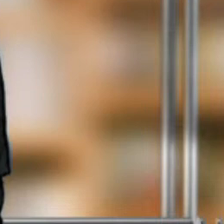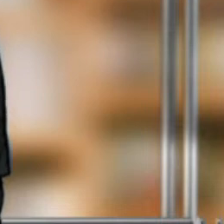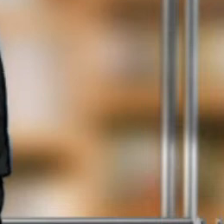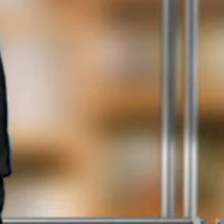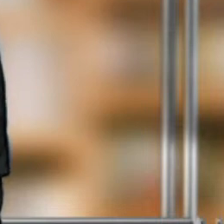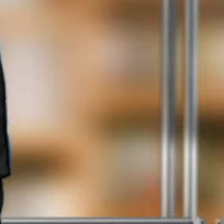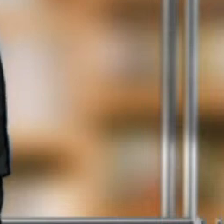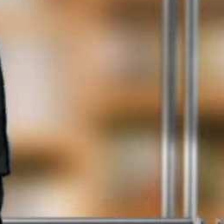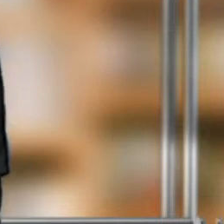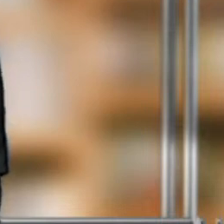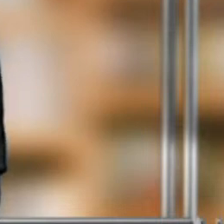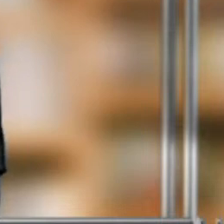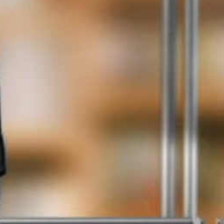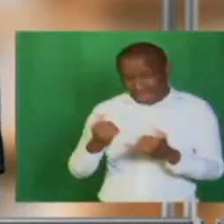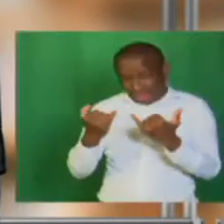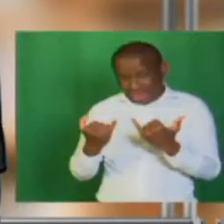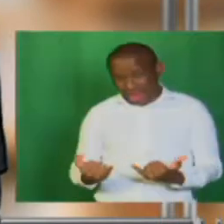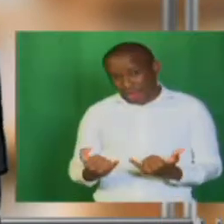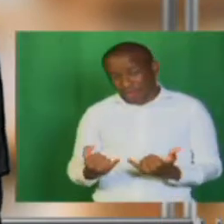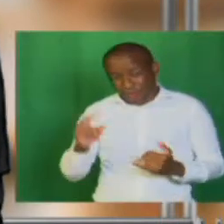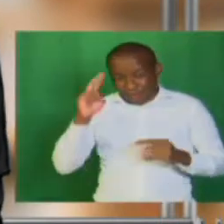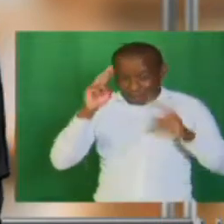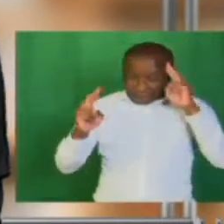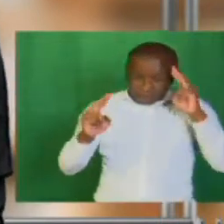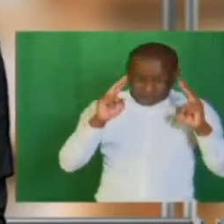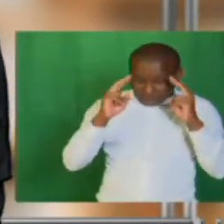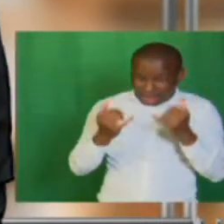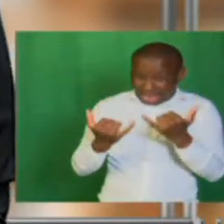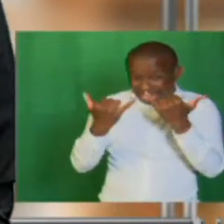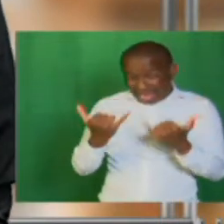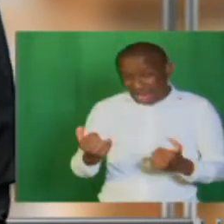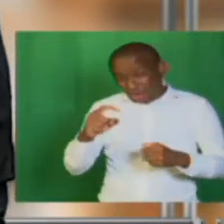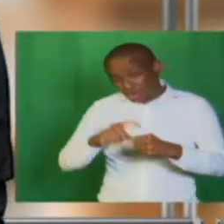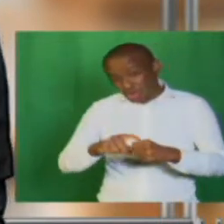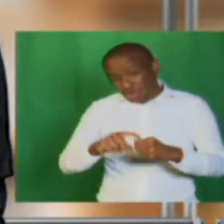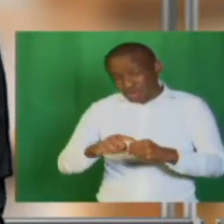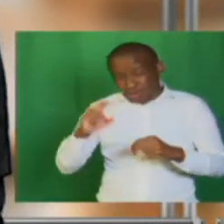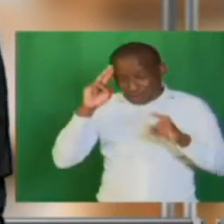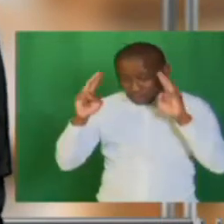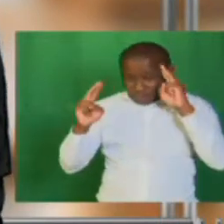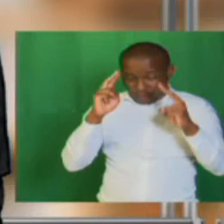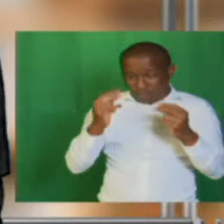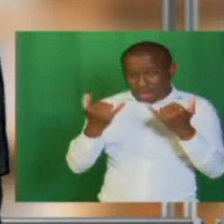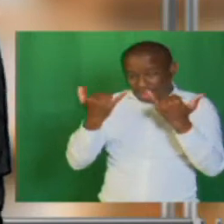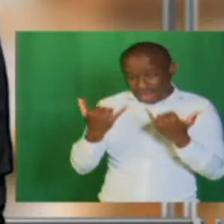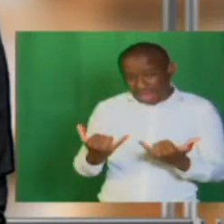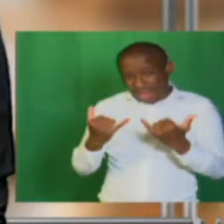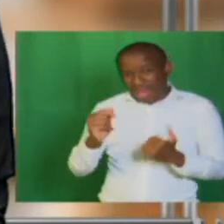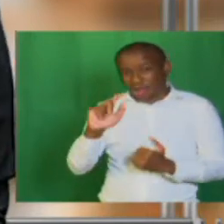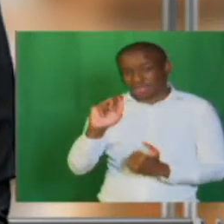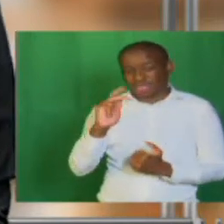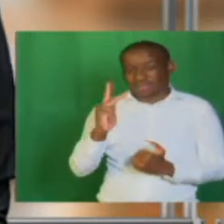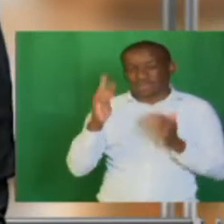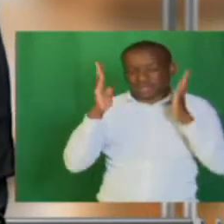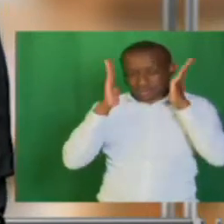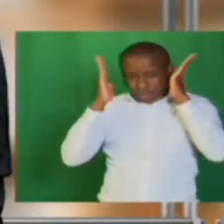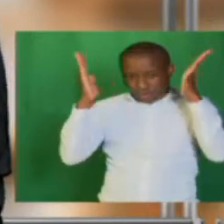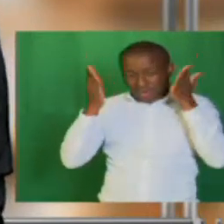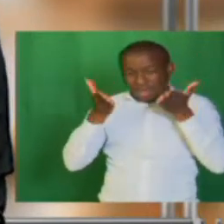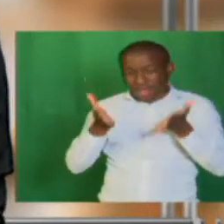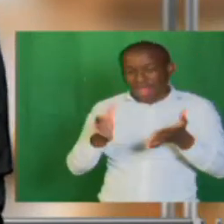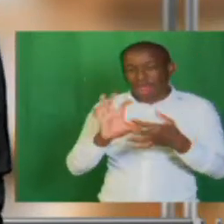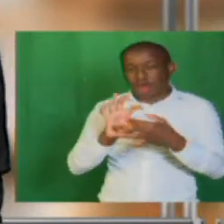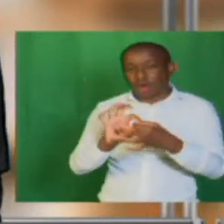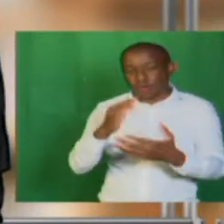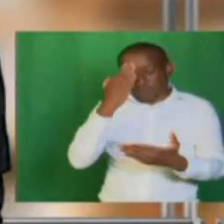Welcome back to our viewers and a very good afternoon. If you have just joined us, you are still tuned in to Eswatini TV and this